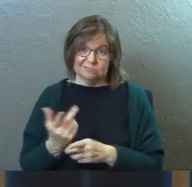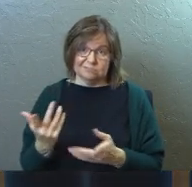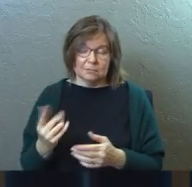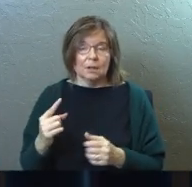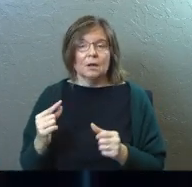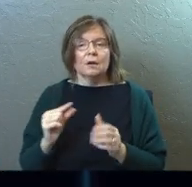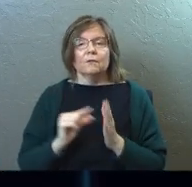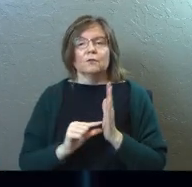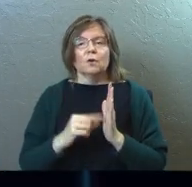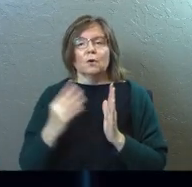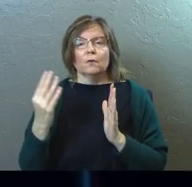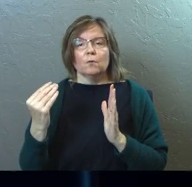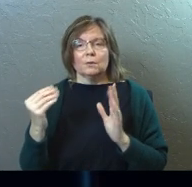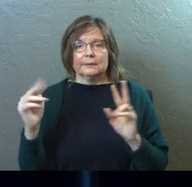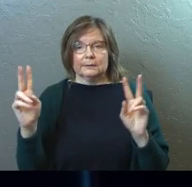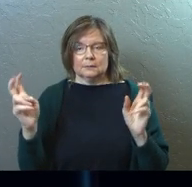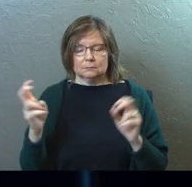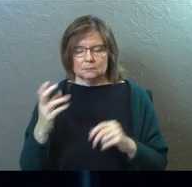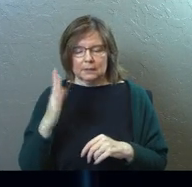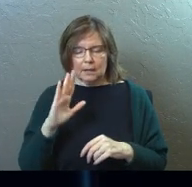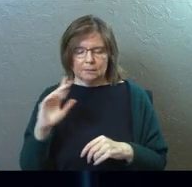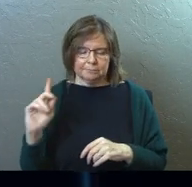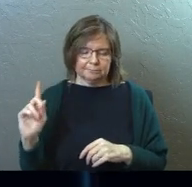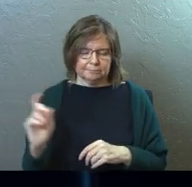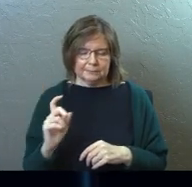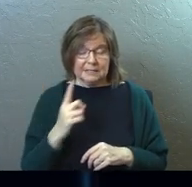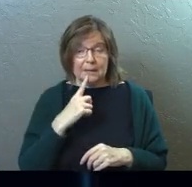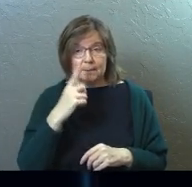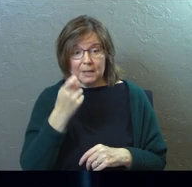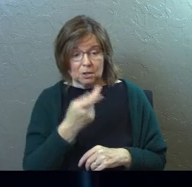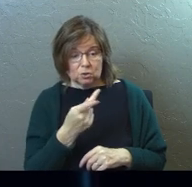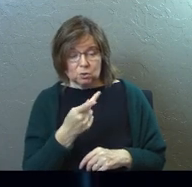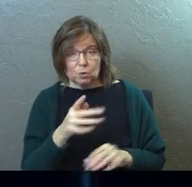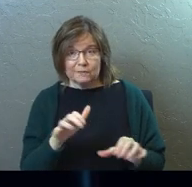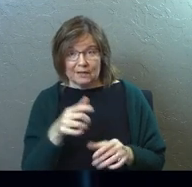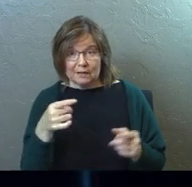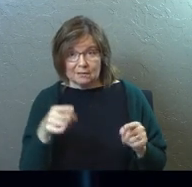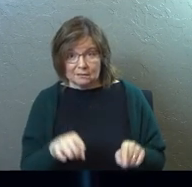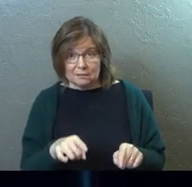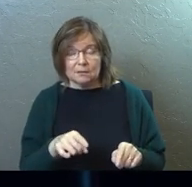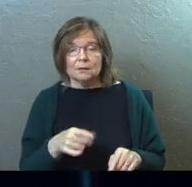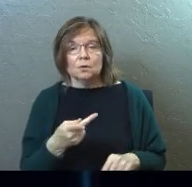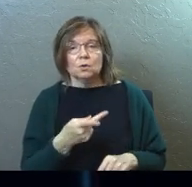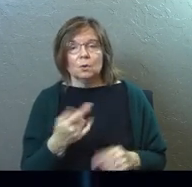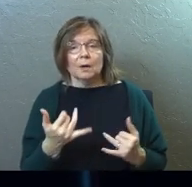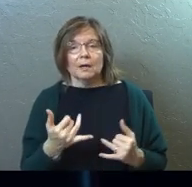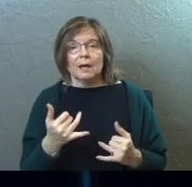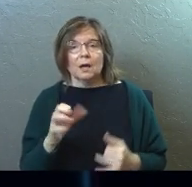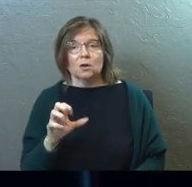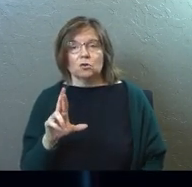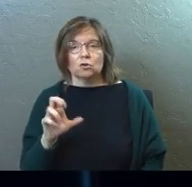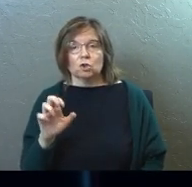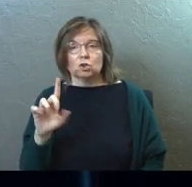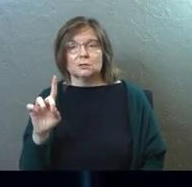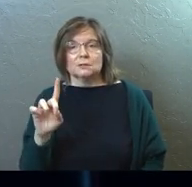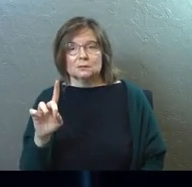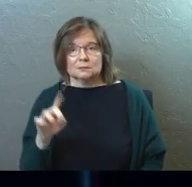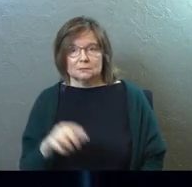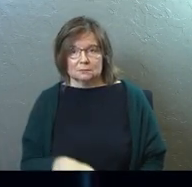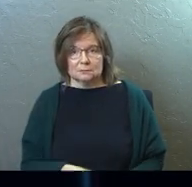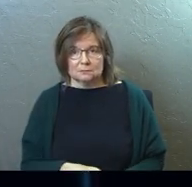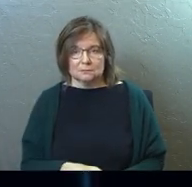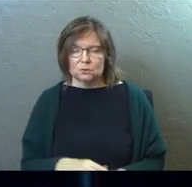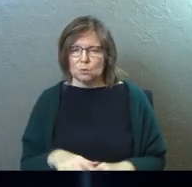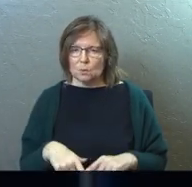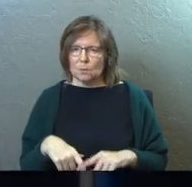Amen. Verse 14, God comes in, says, "Because you have done this, you are cursed."